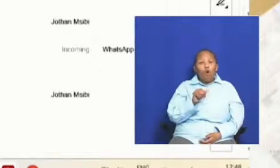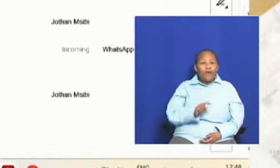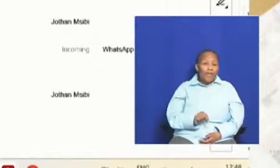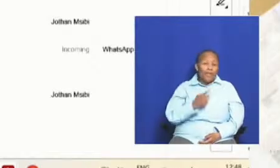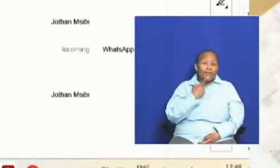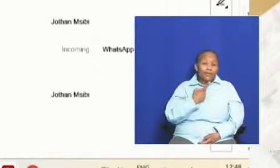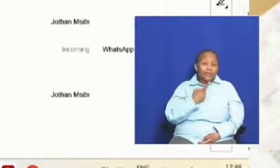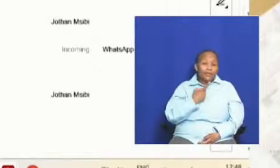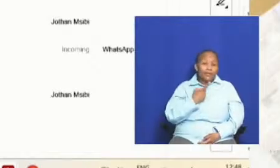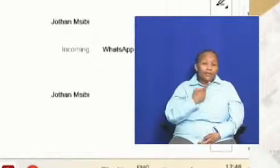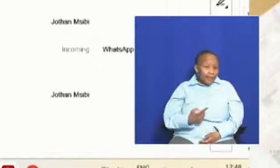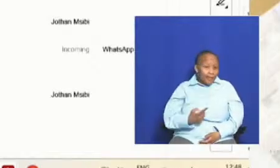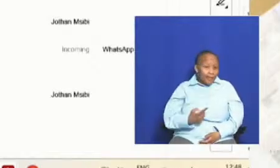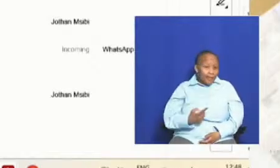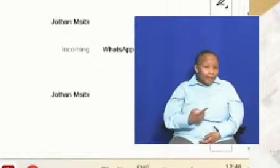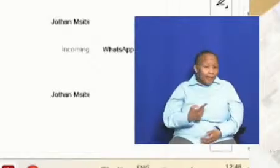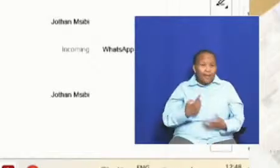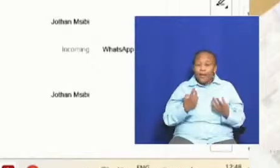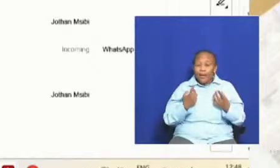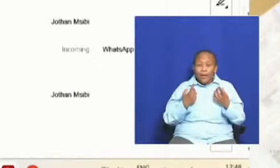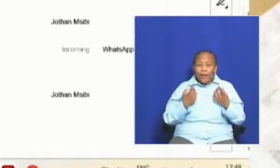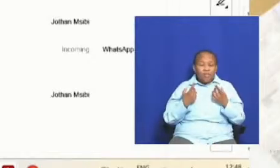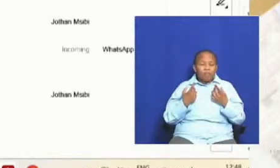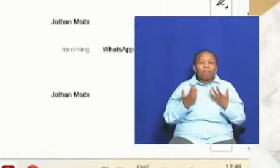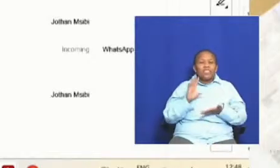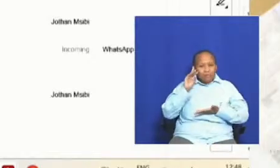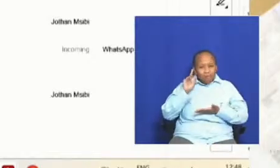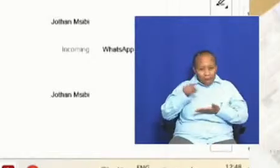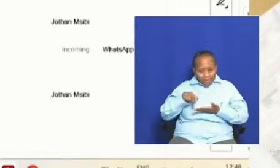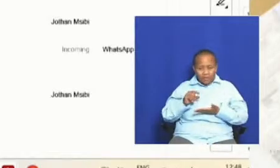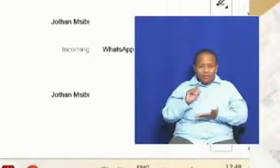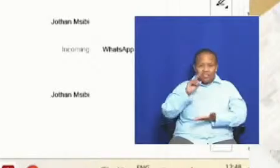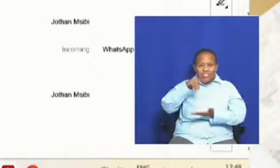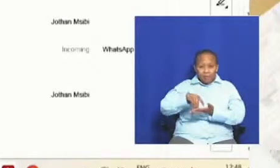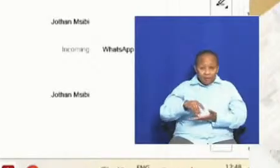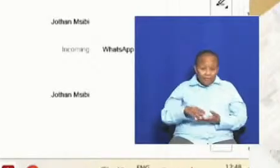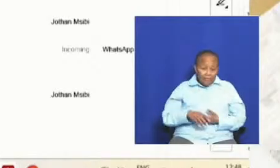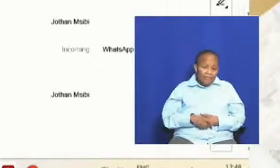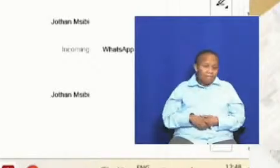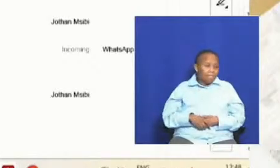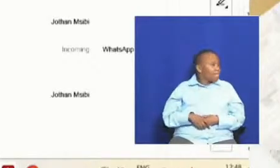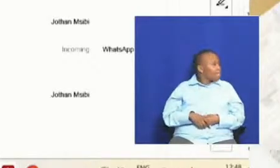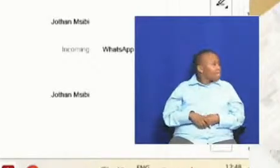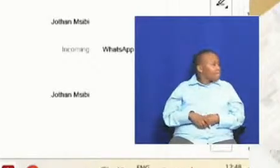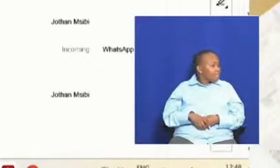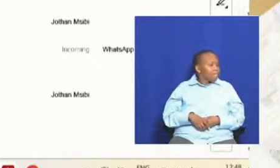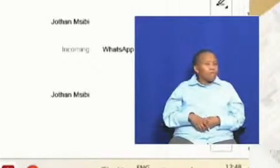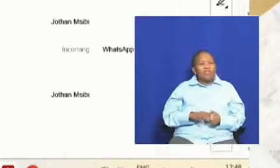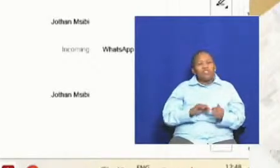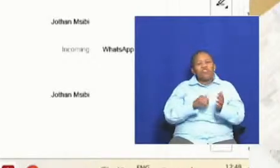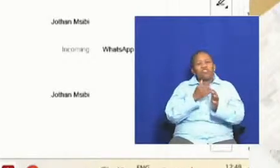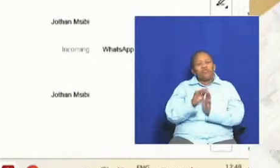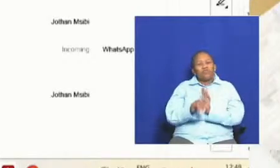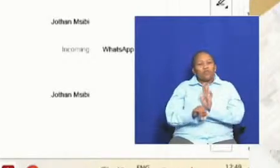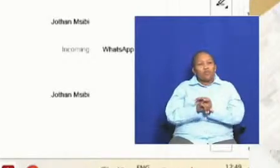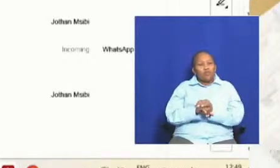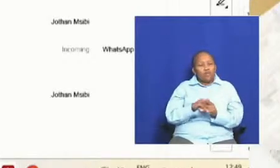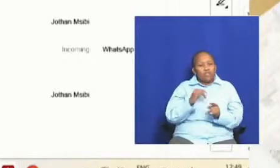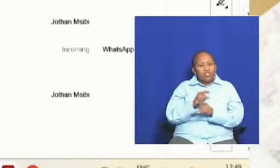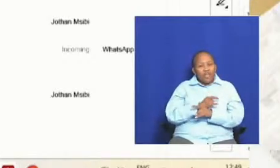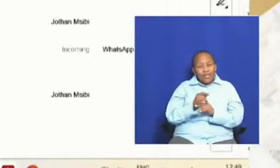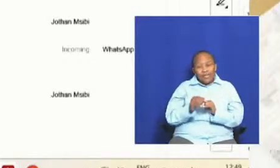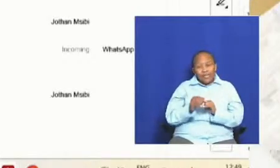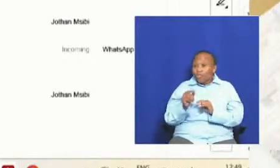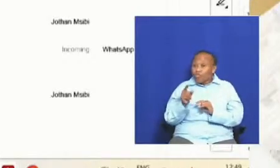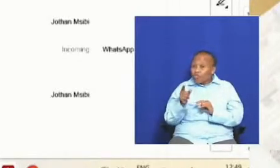the deposit must be made. Just for identification, said chat 6, it's 5. Oh, chat